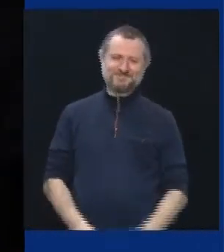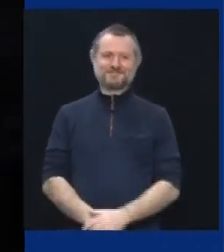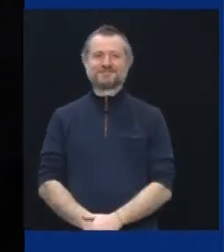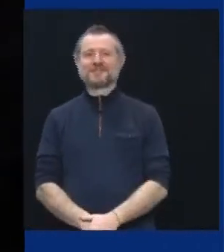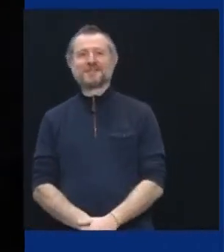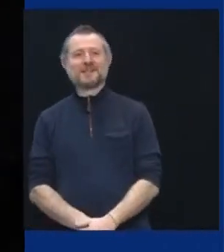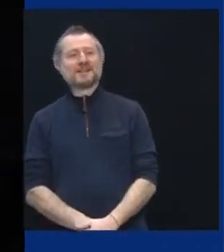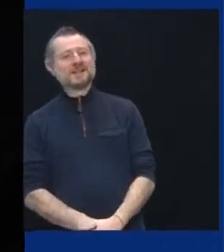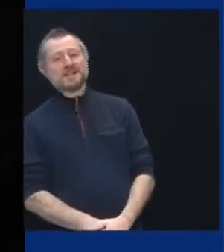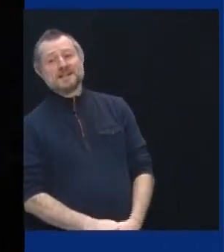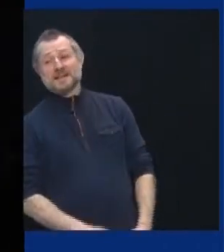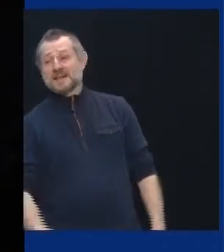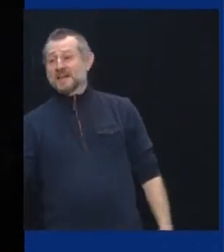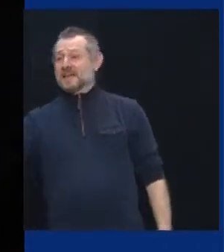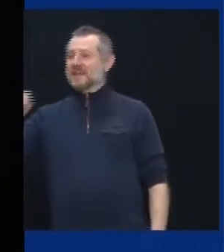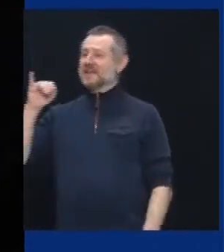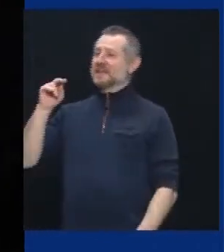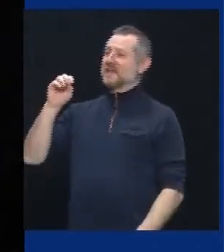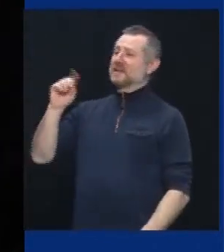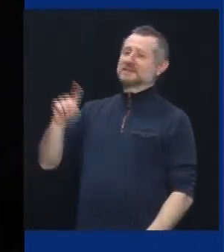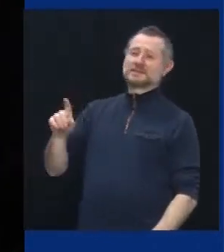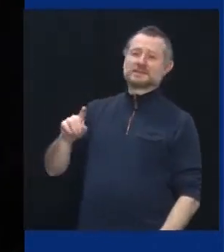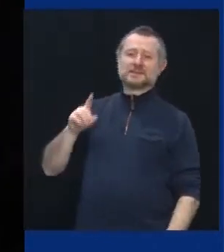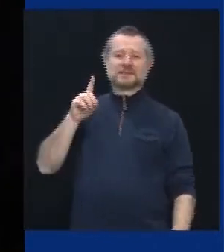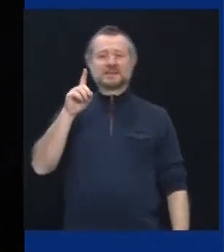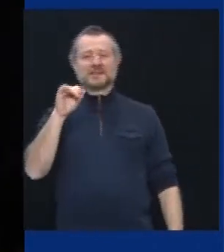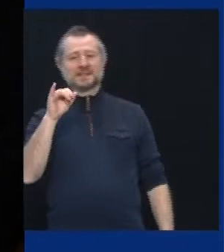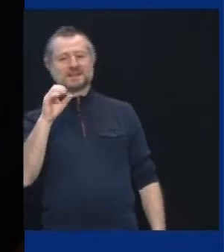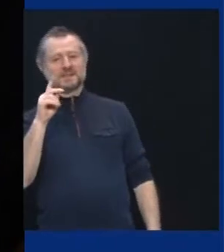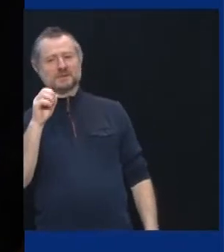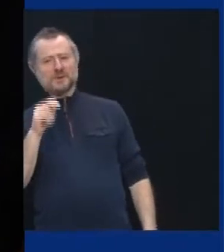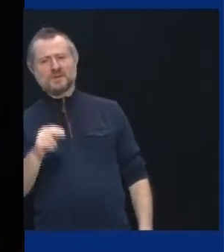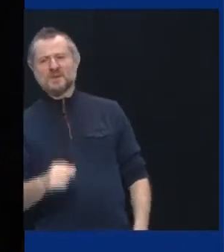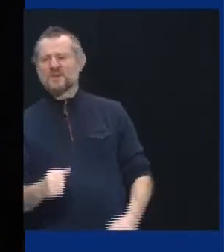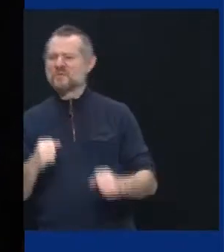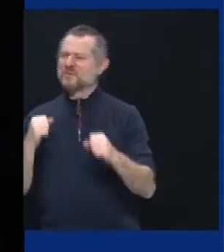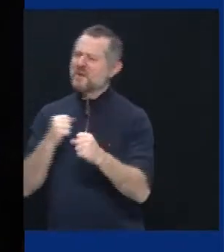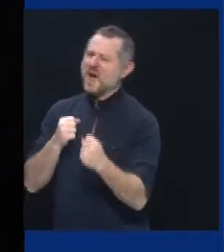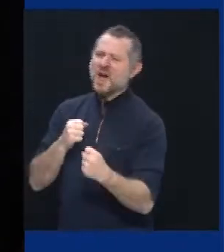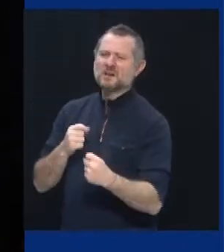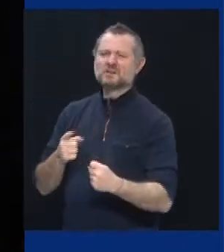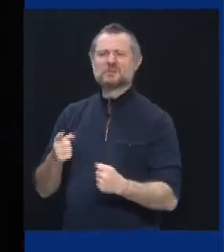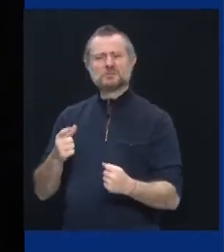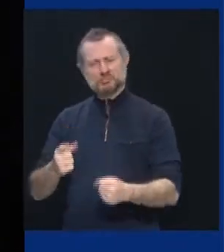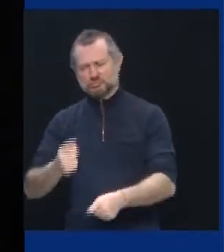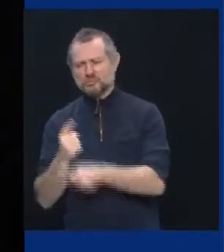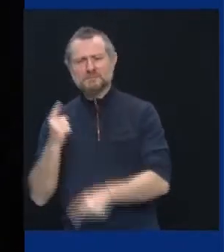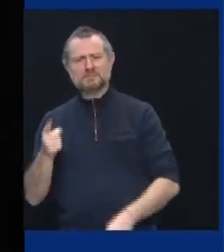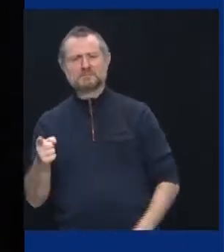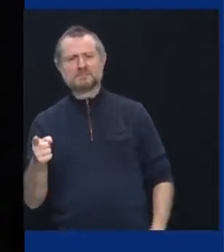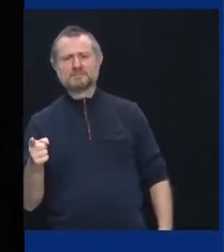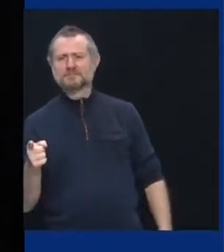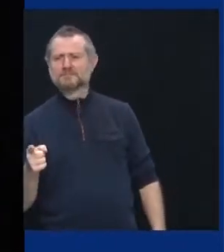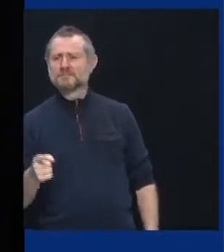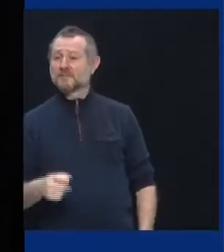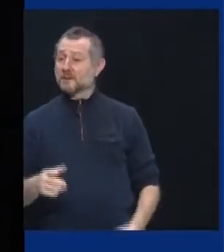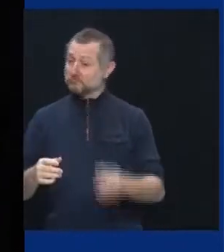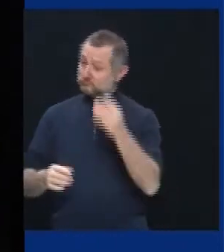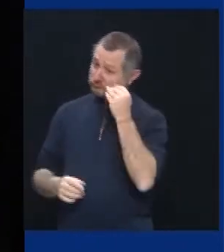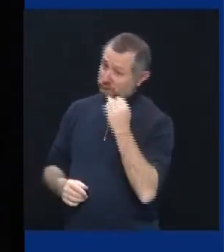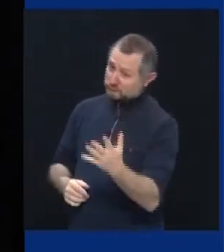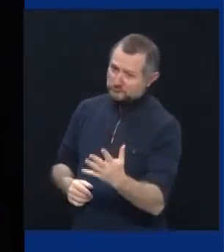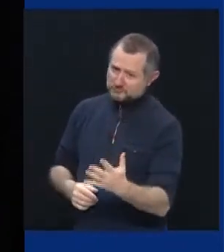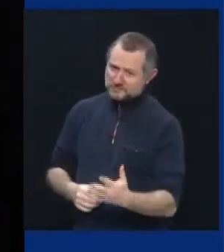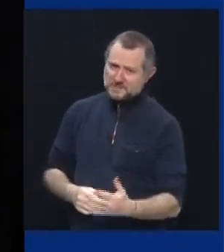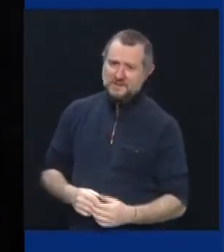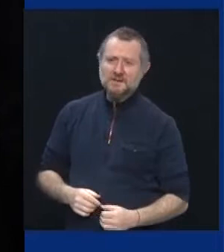Always. Inez Dickin is a fighter for what is right. But I must say that